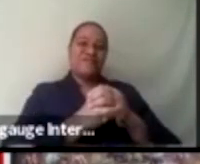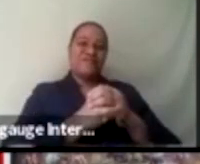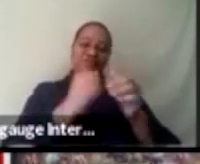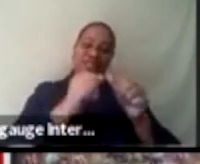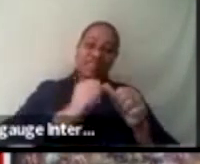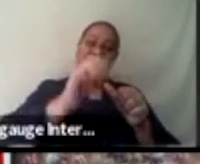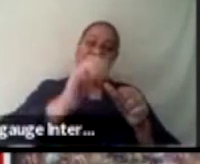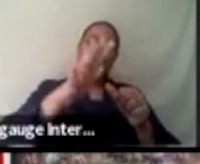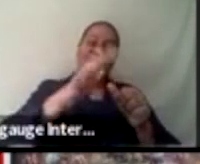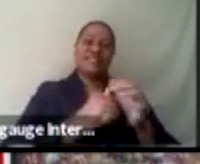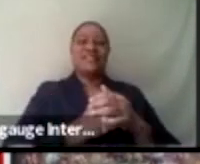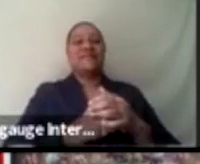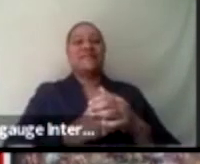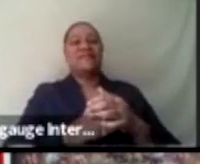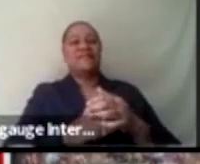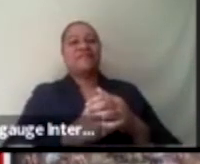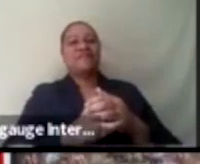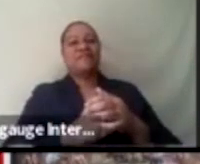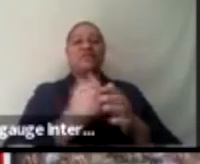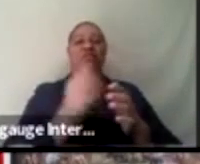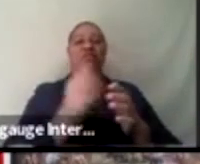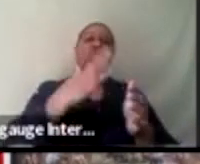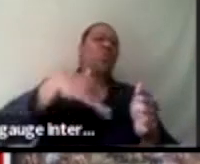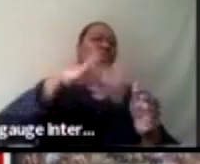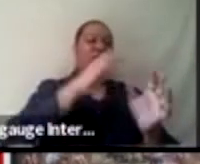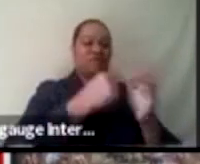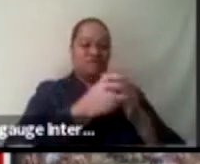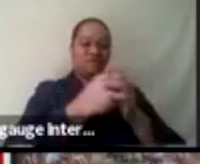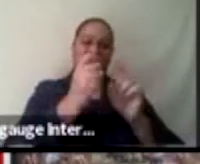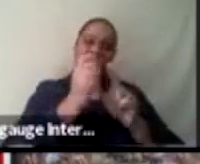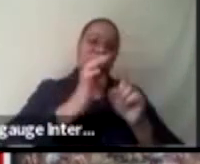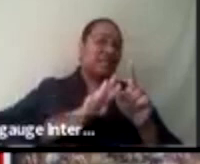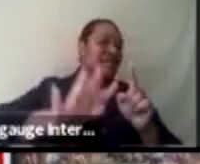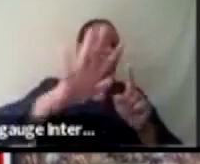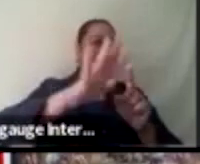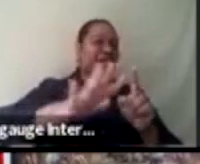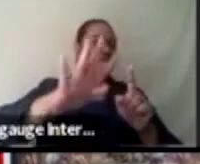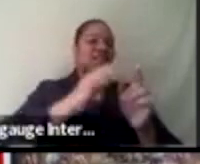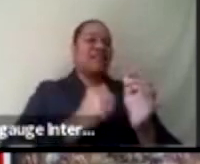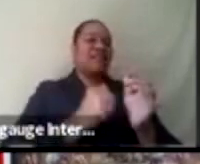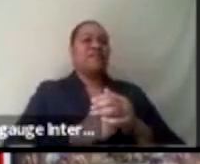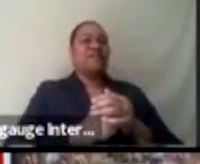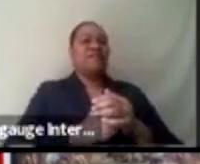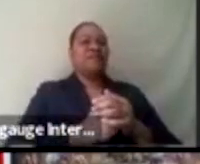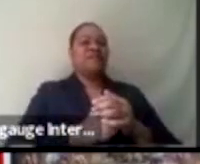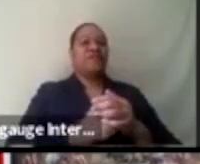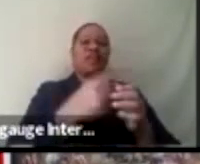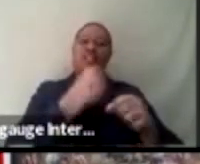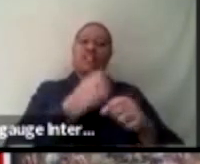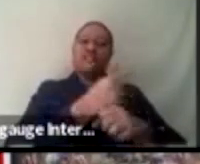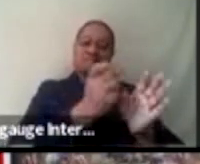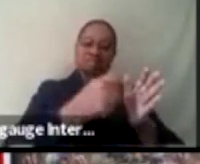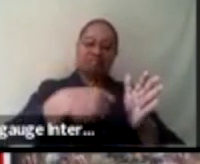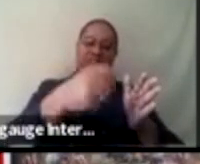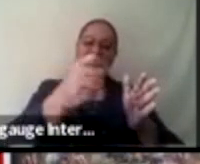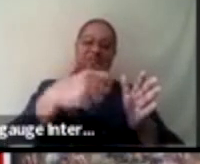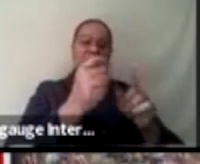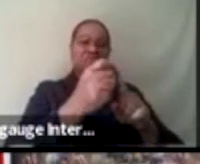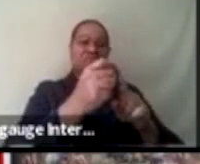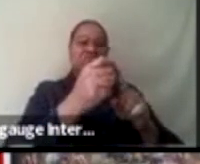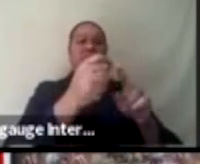Excellencies and colleague leaders of the Pacific, the Secretary General of the Pacific Islands Forum,